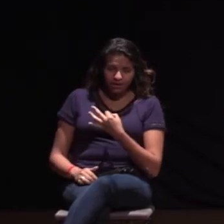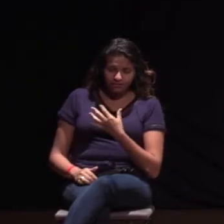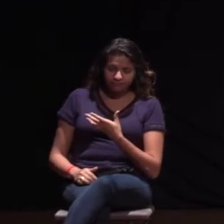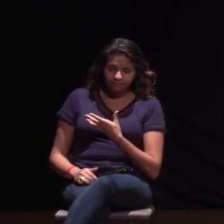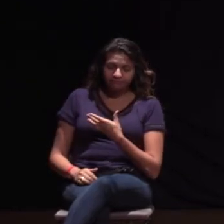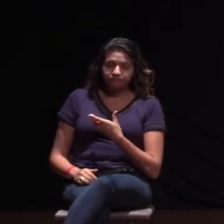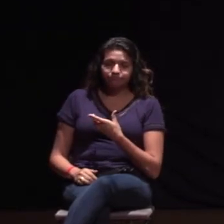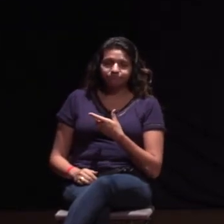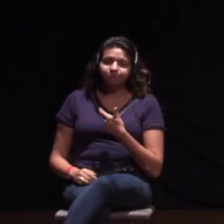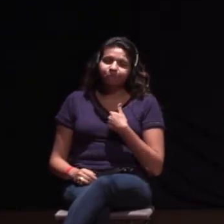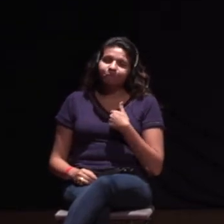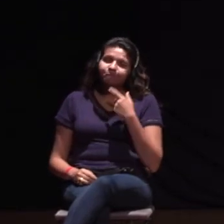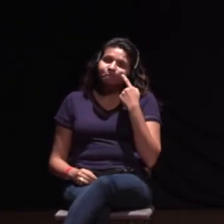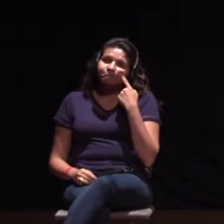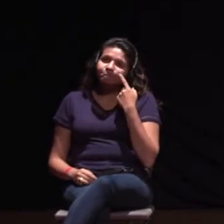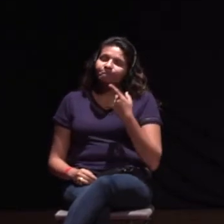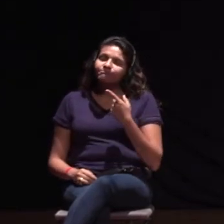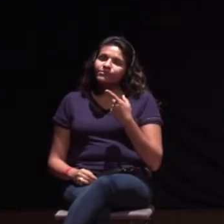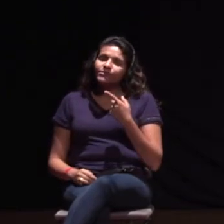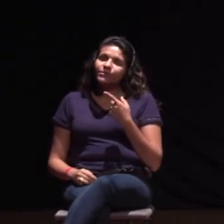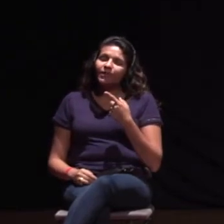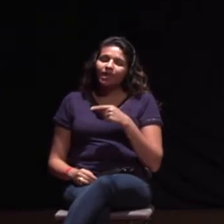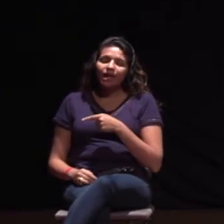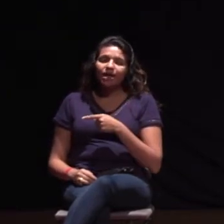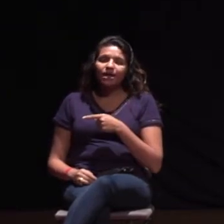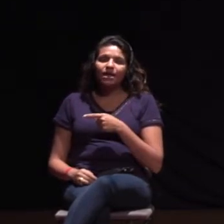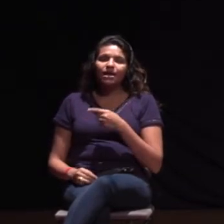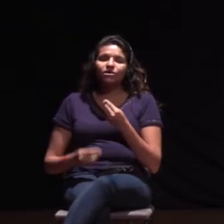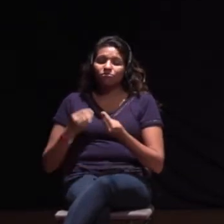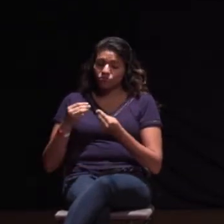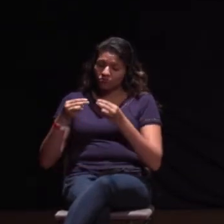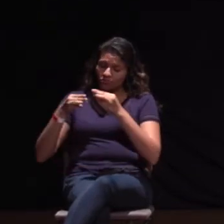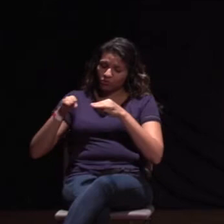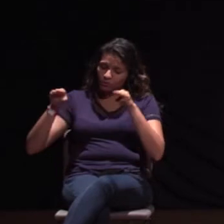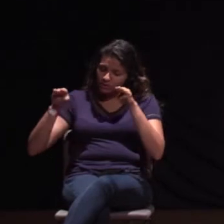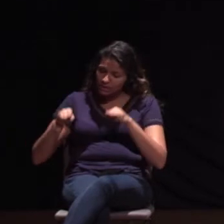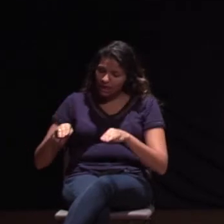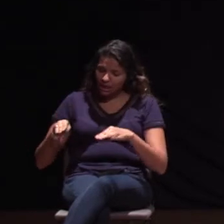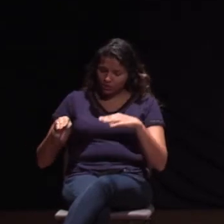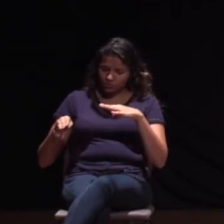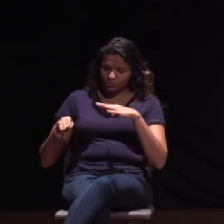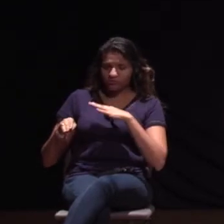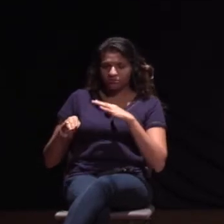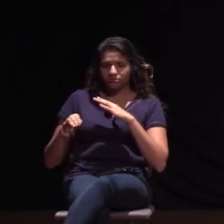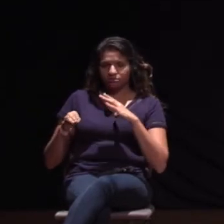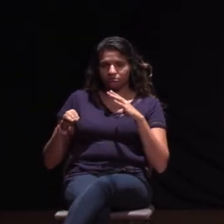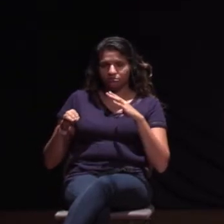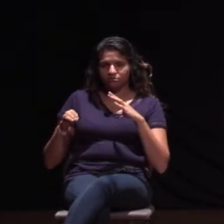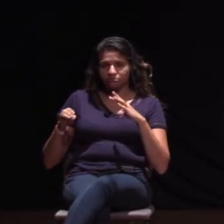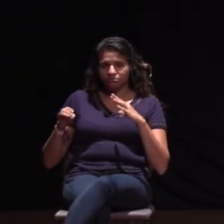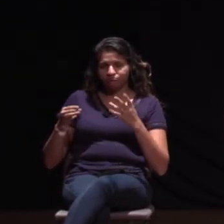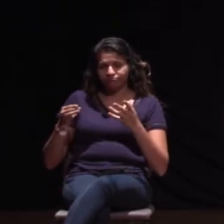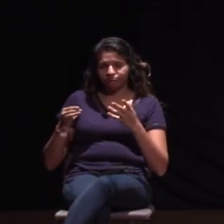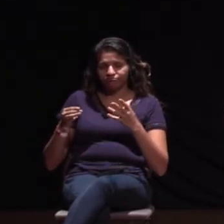that I have seen every time I've been here, a kind of free flow. Well, of course, it's always monitored in some way, but a kind of